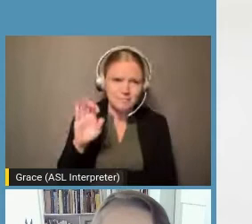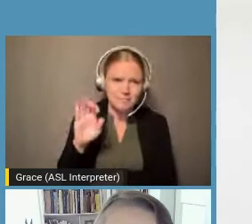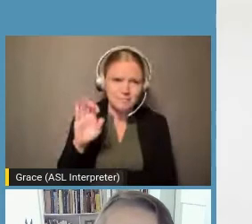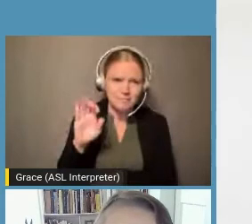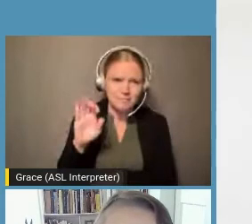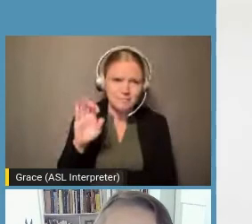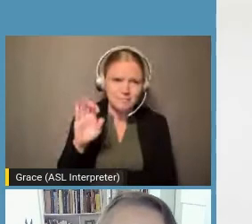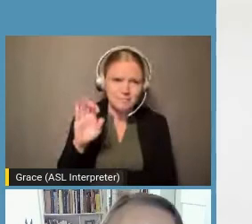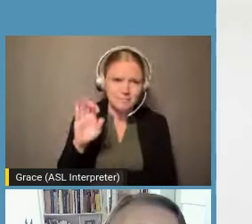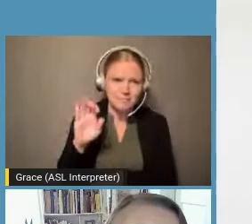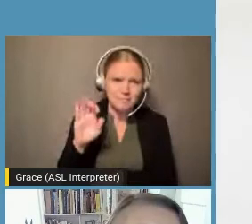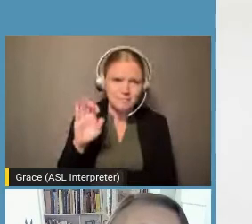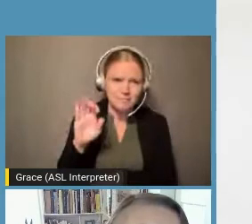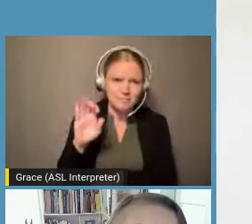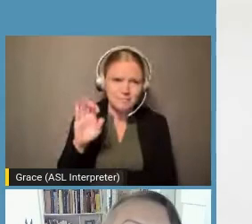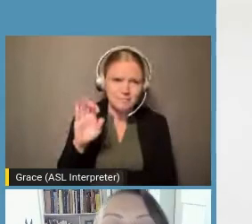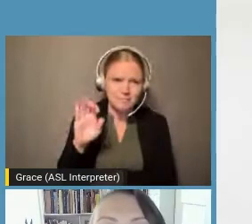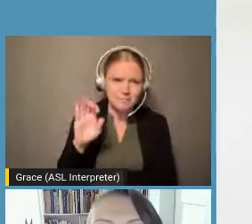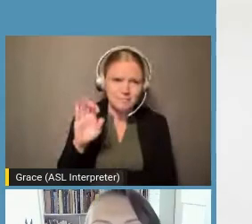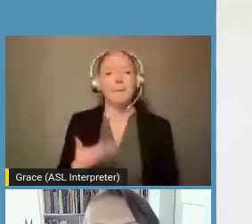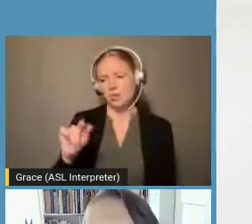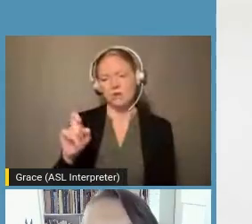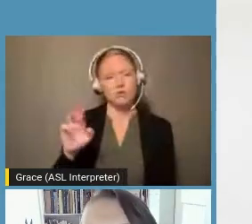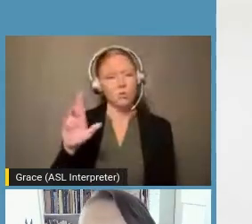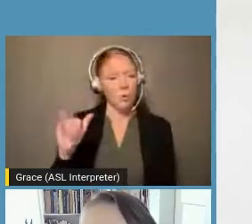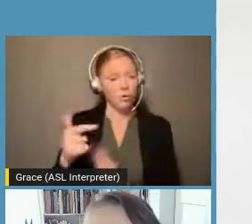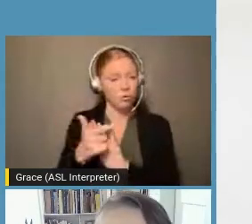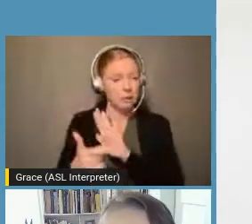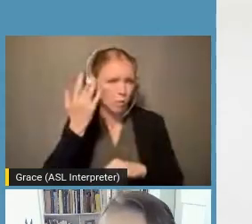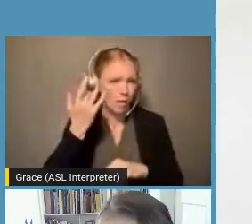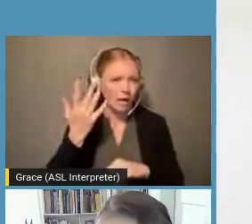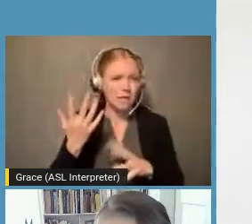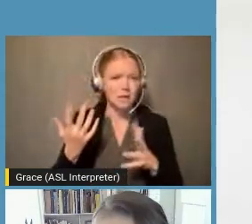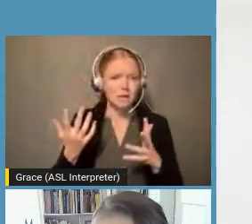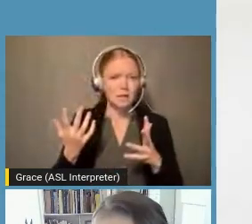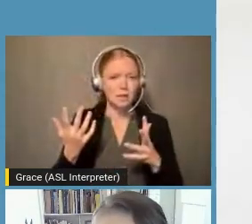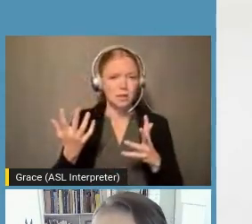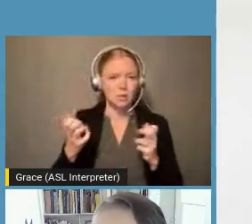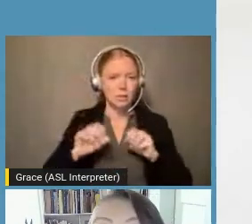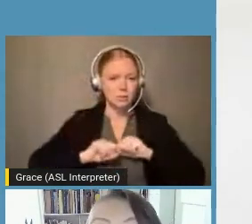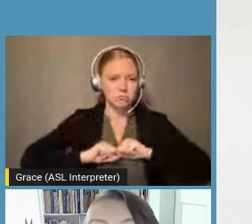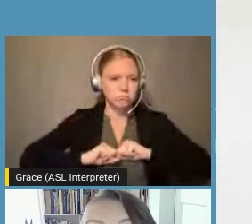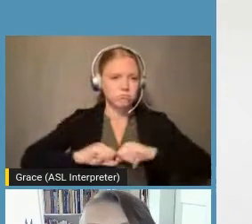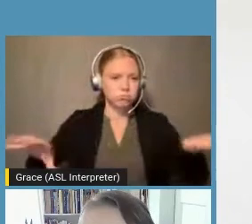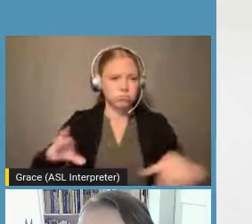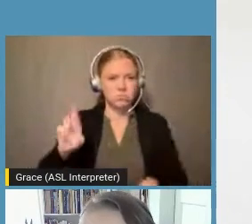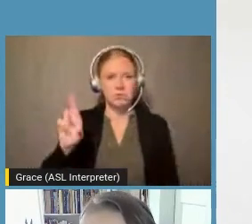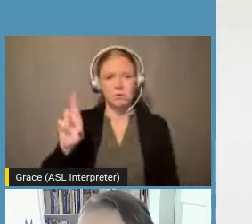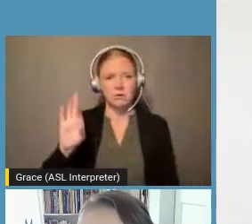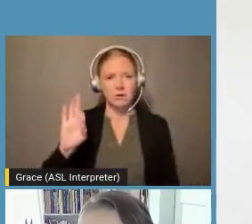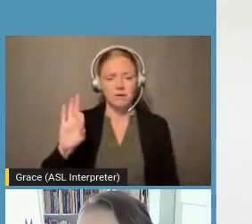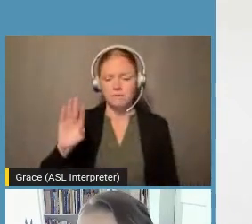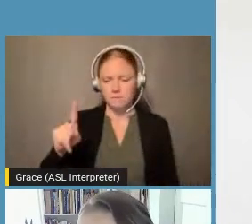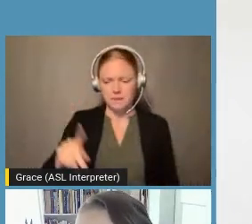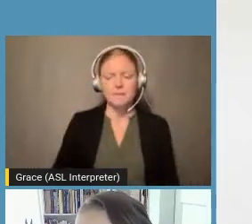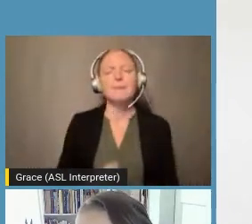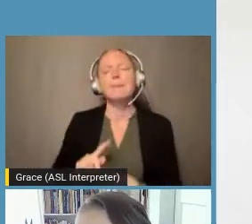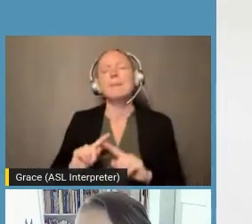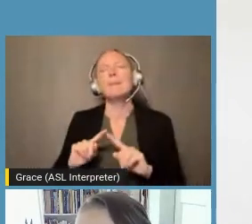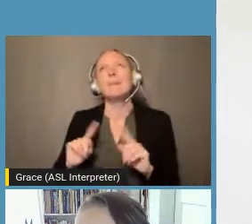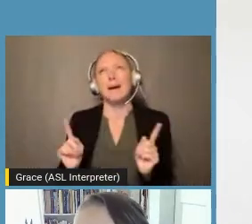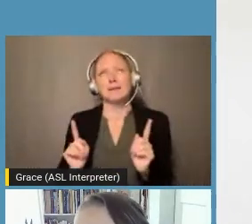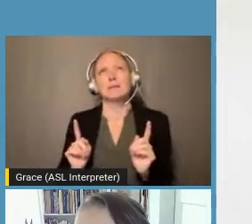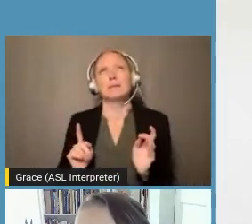accessibility reasons. There might be lots of reasons why you want to send something out more broadly. But I think if you want